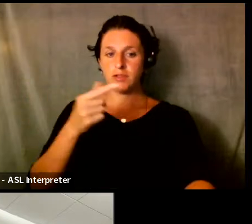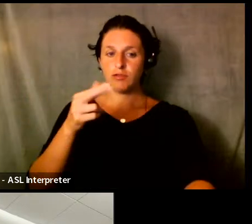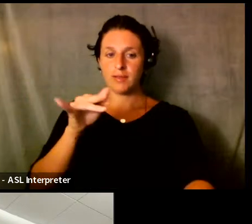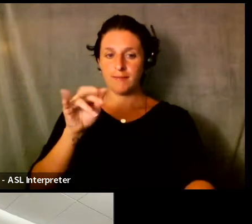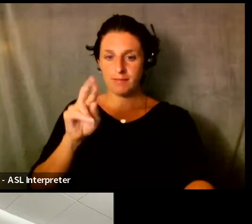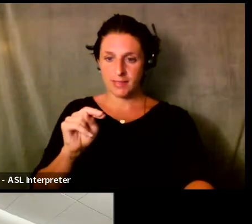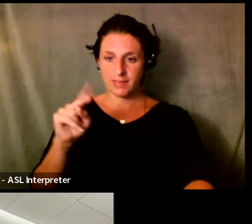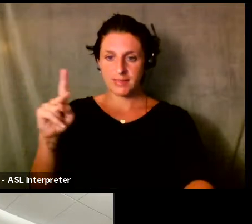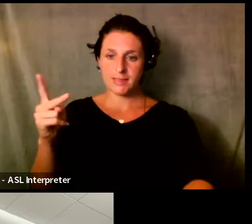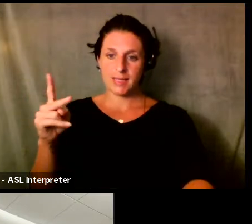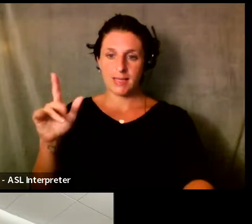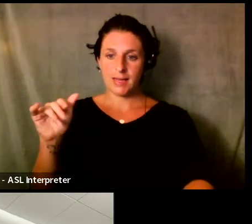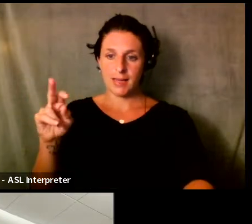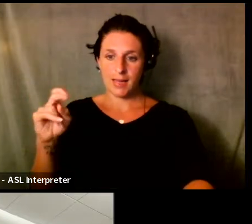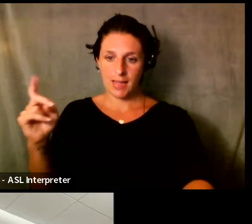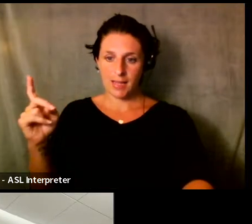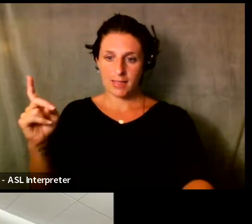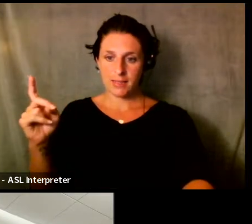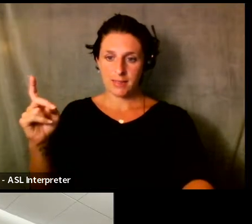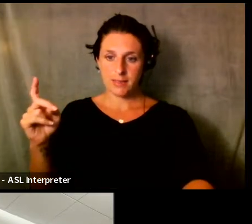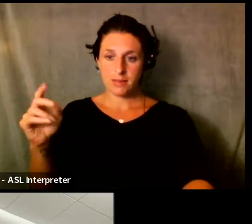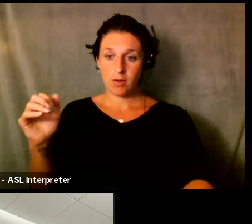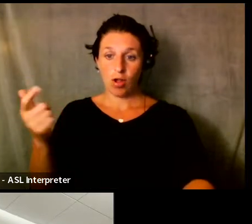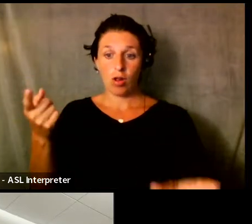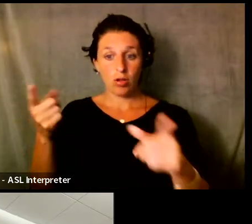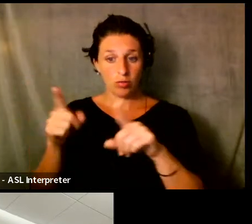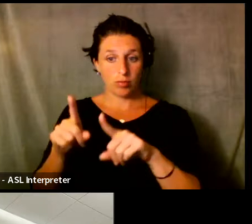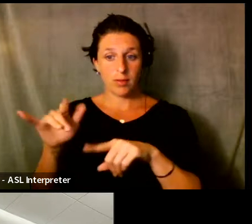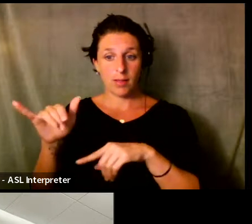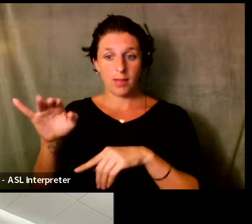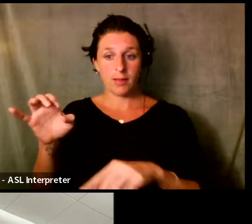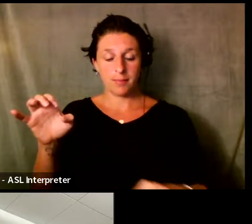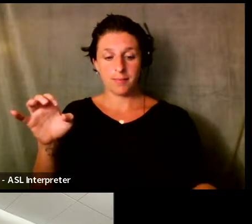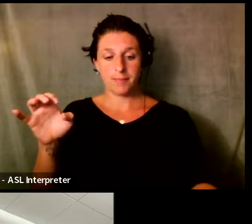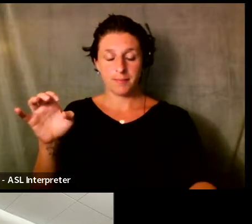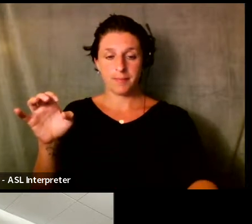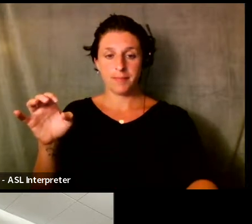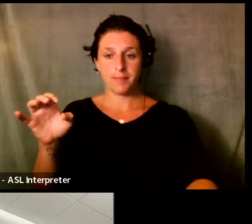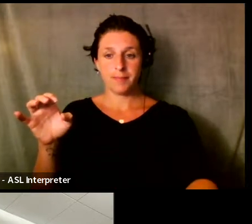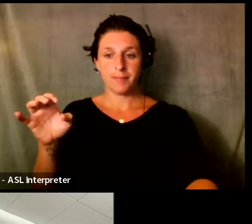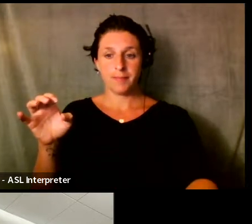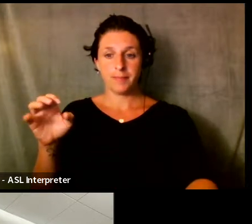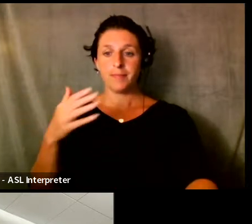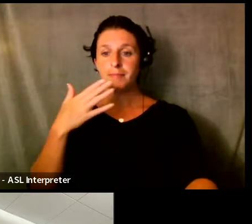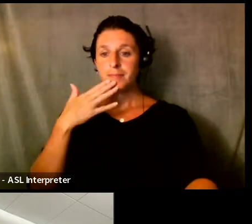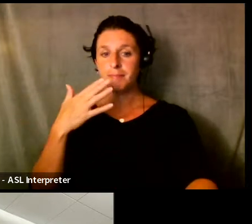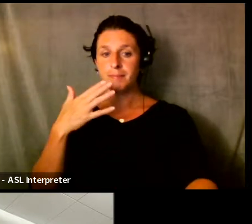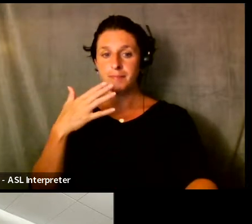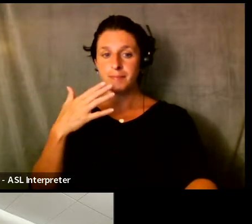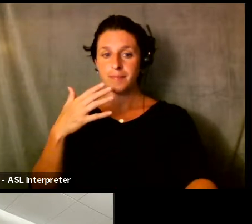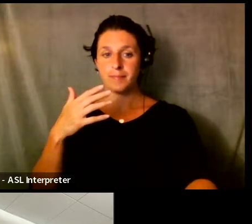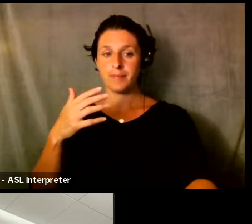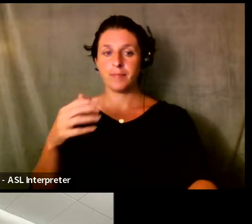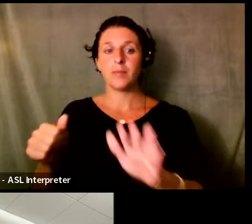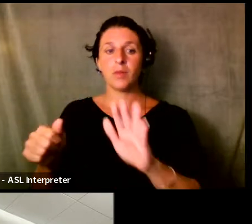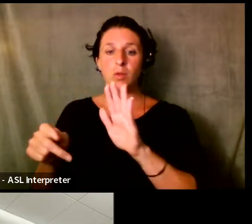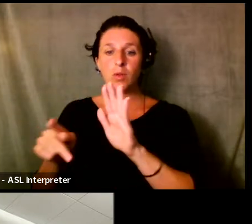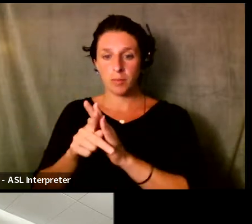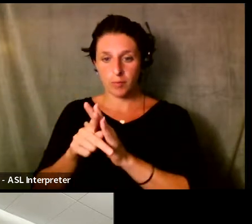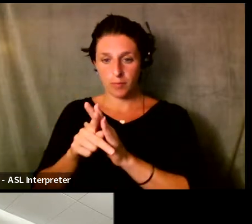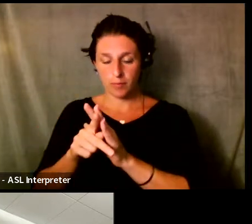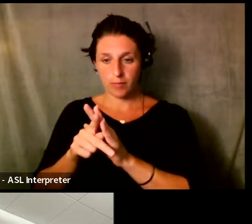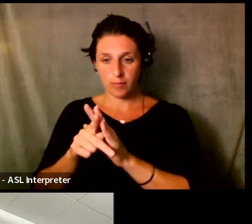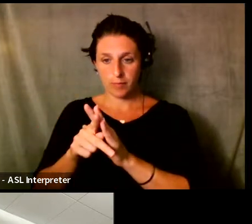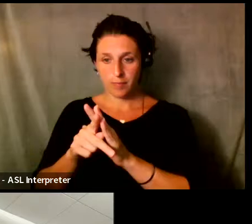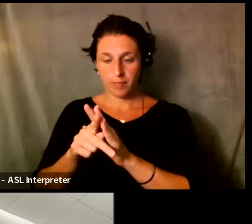Griffin, second by trustee Land. All in favor? Aye. Aye, thank you. Okay, approval of the revised administrative